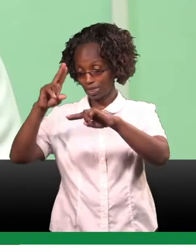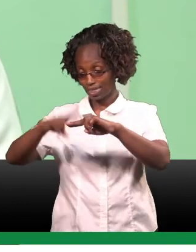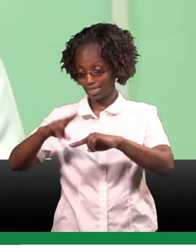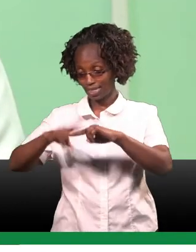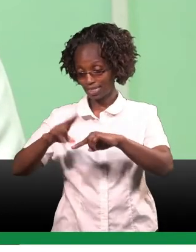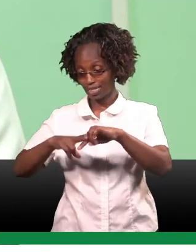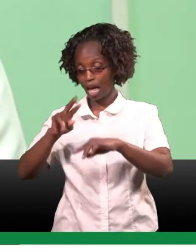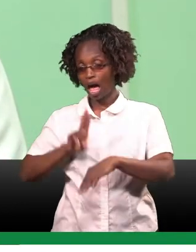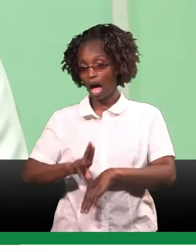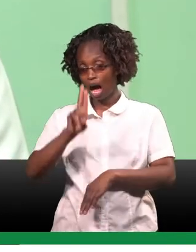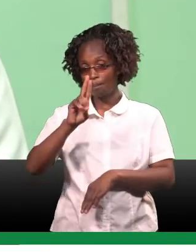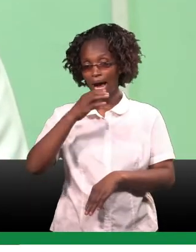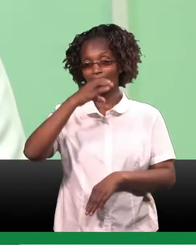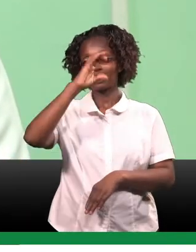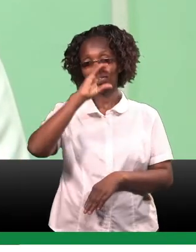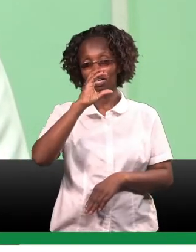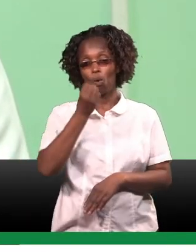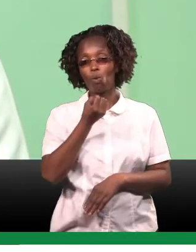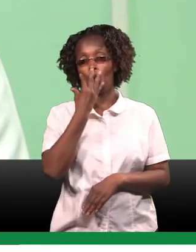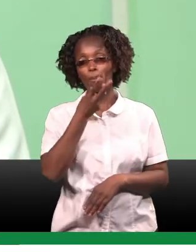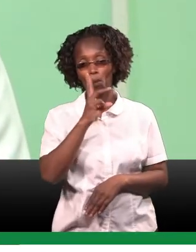then just try and breathe shallowly,